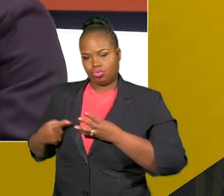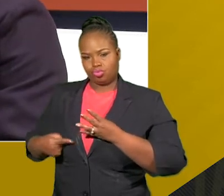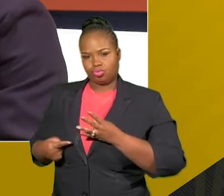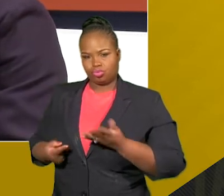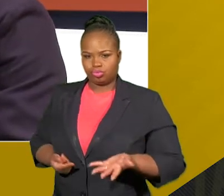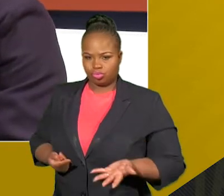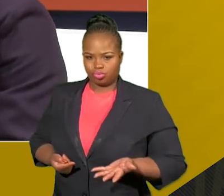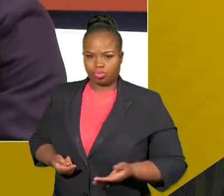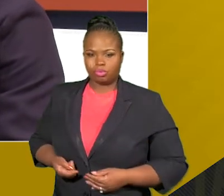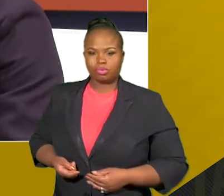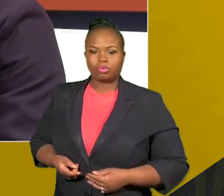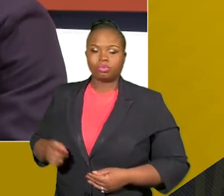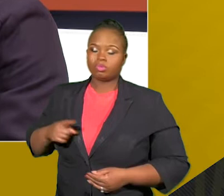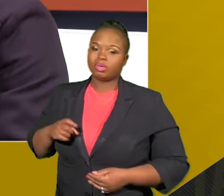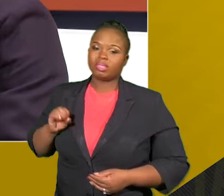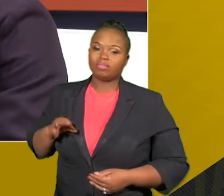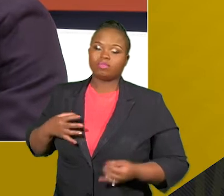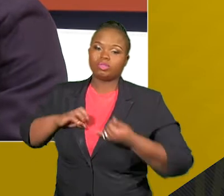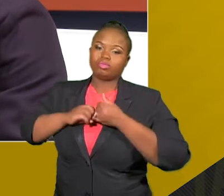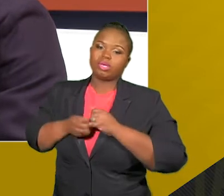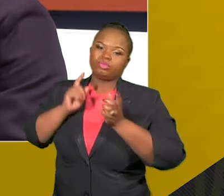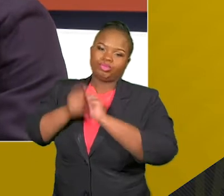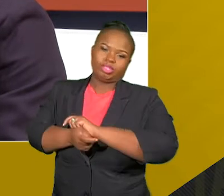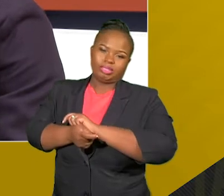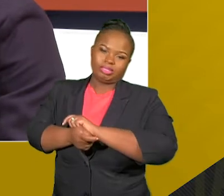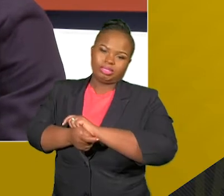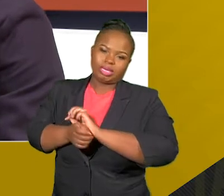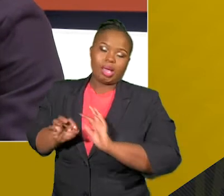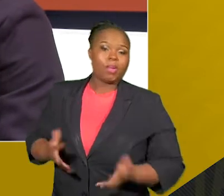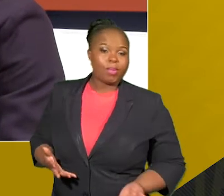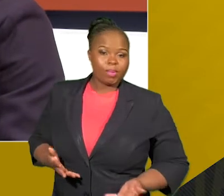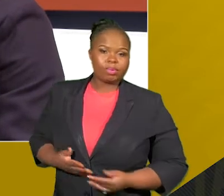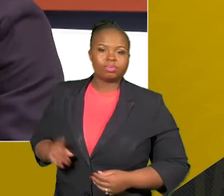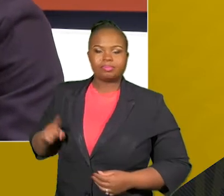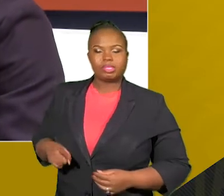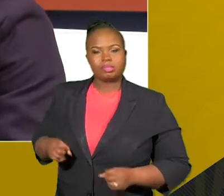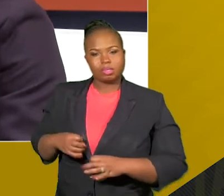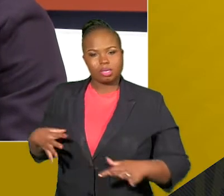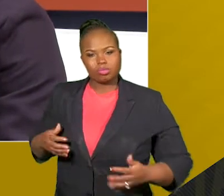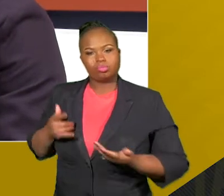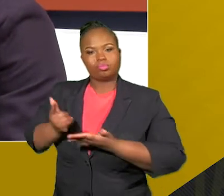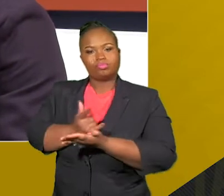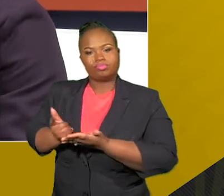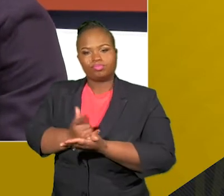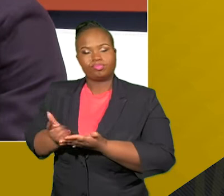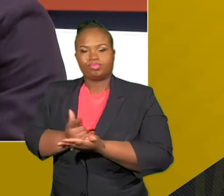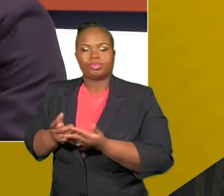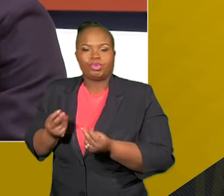So if we are to undo that, right? Conversations amasha, and those part of the